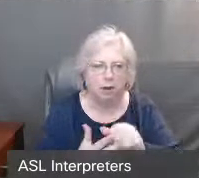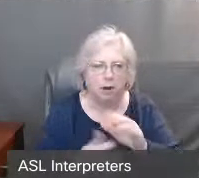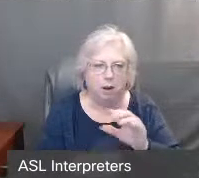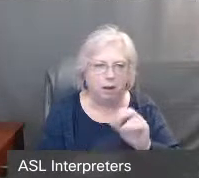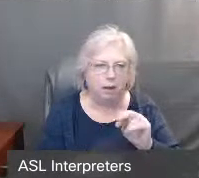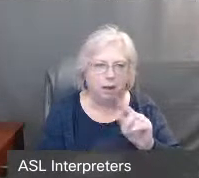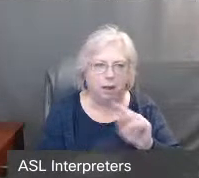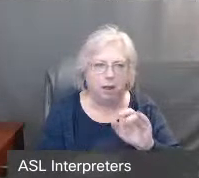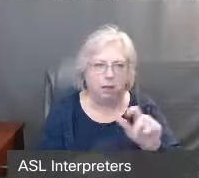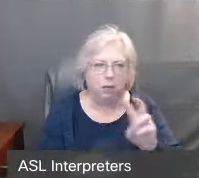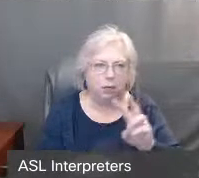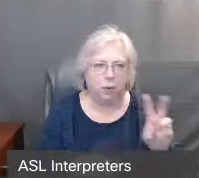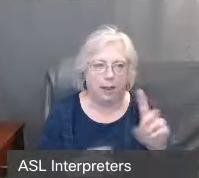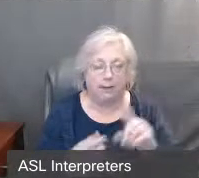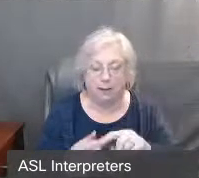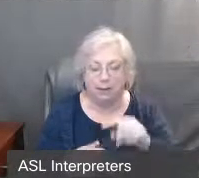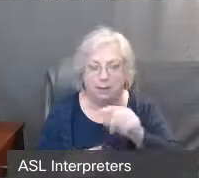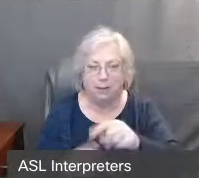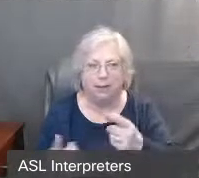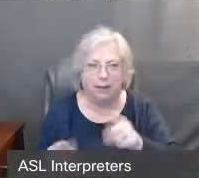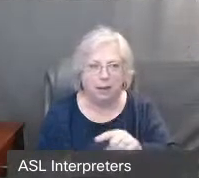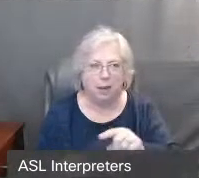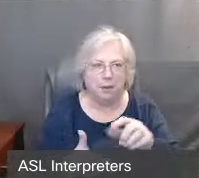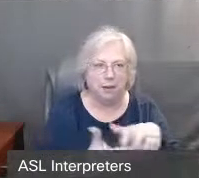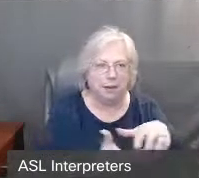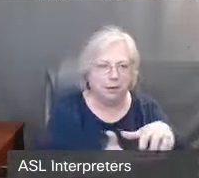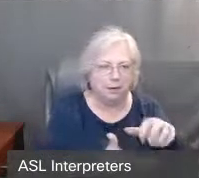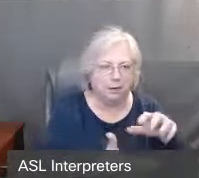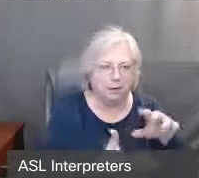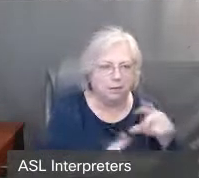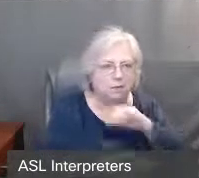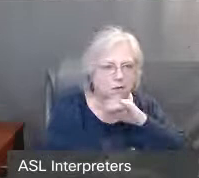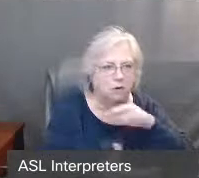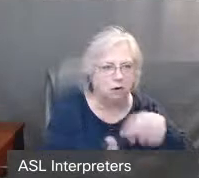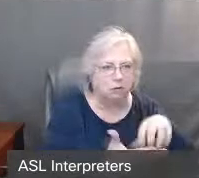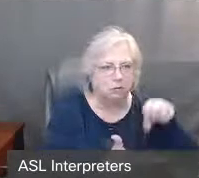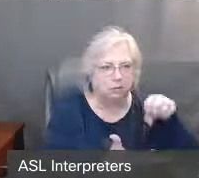this done. So,